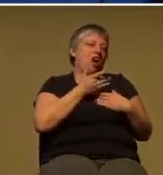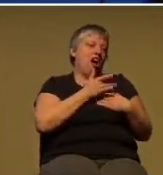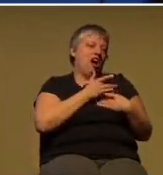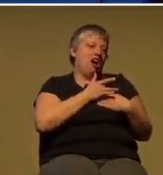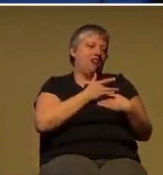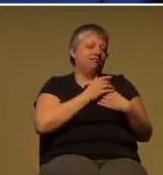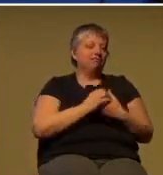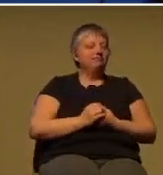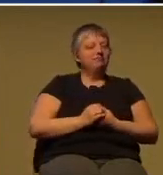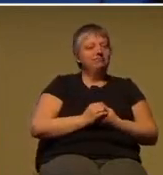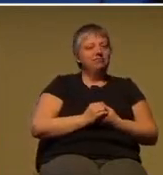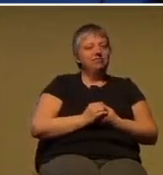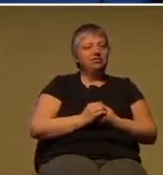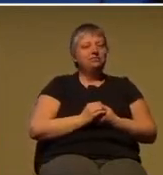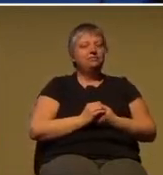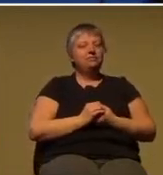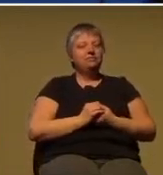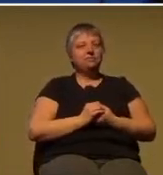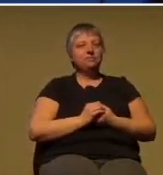love with this more and more.